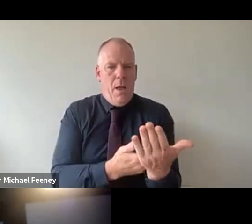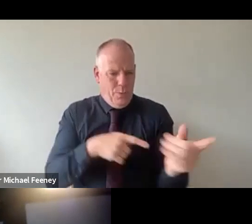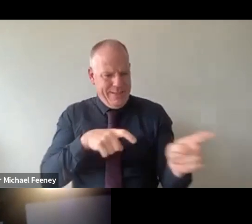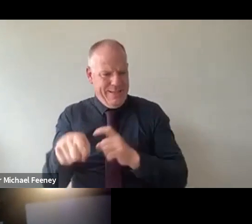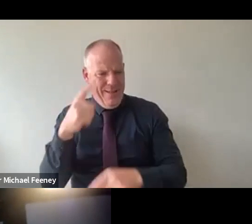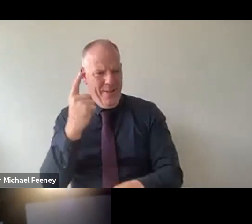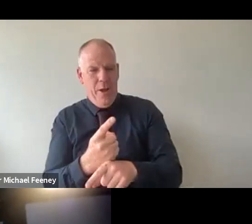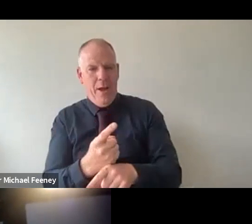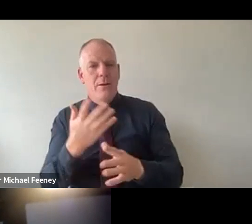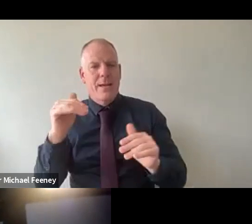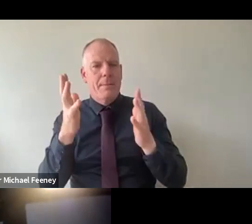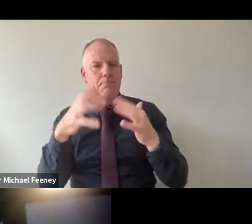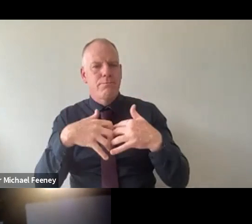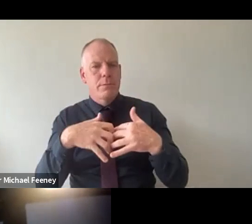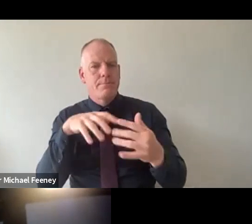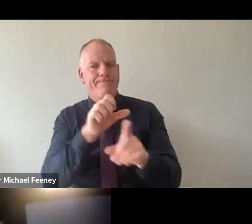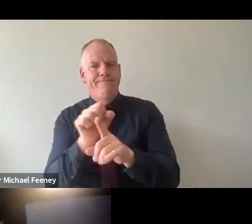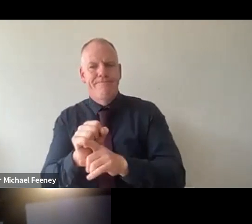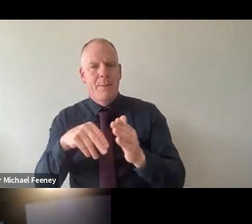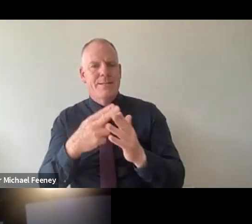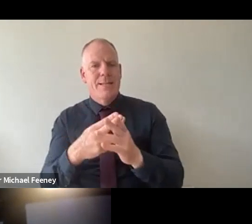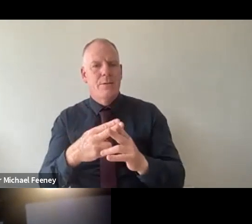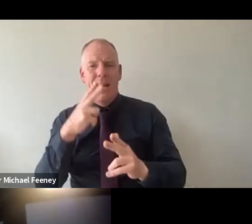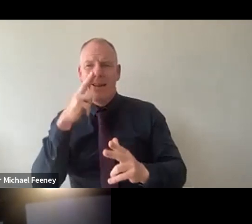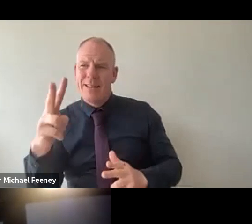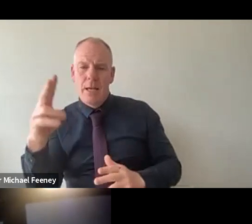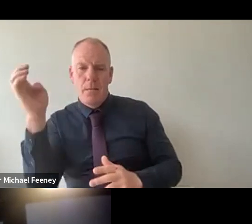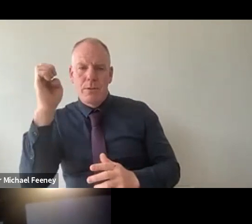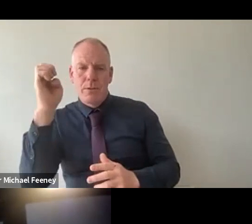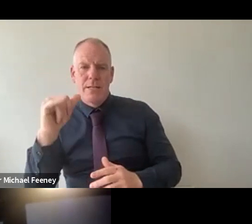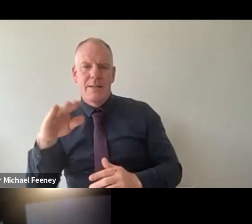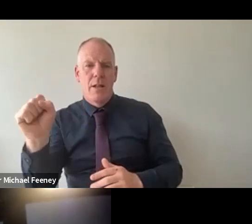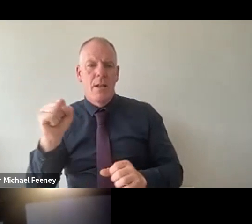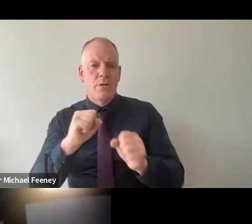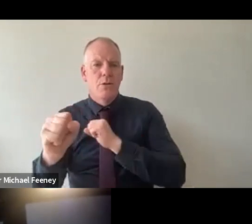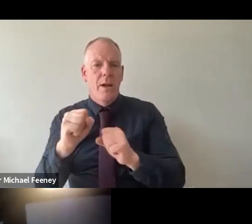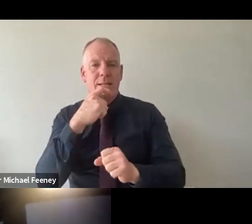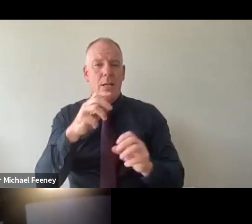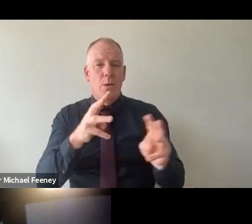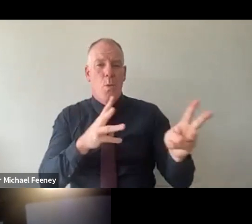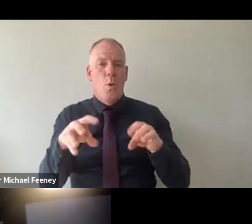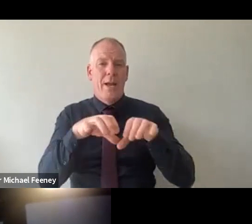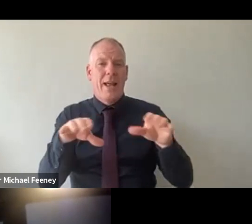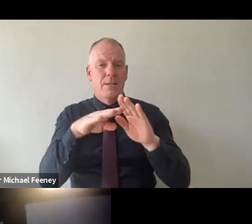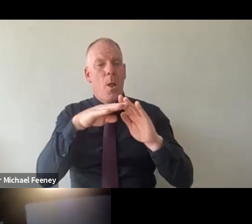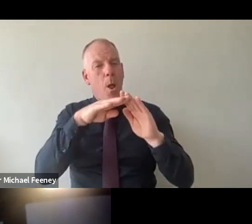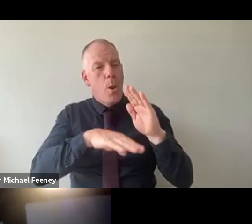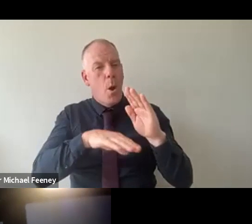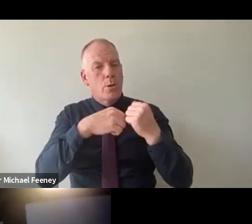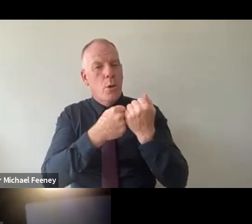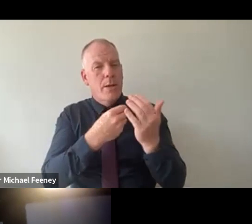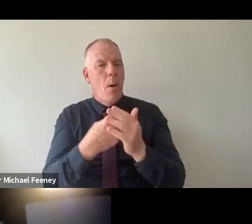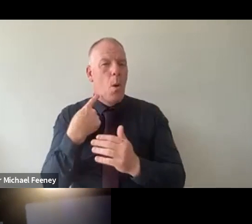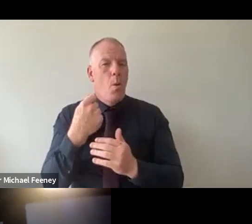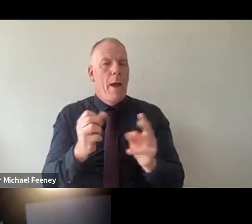falling down. And it did find, the British Civil Service study, that people from basically working class, lower social economic, white working